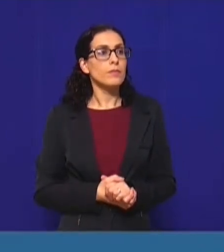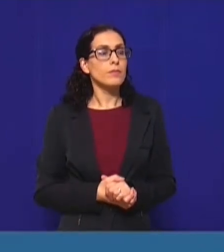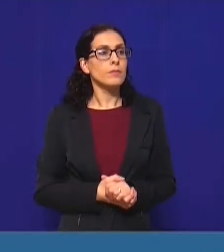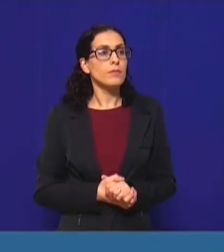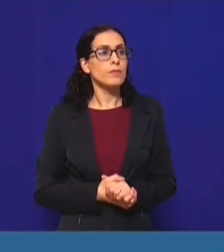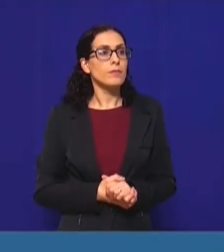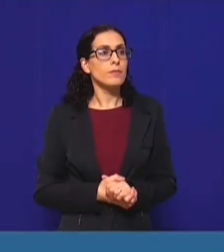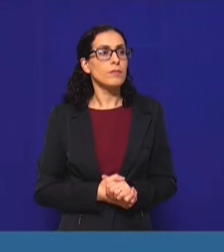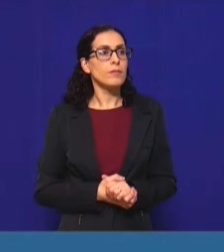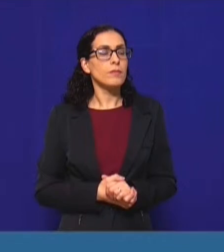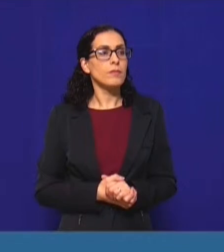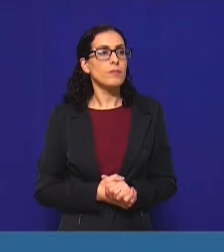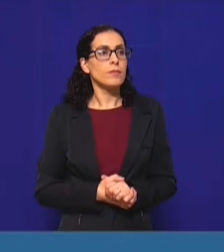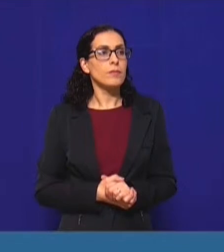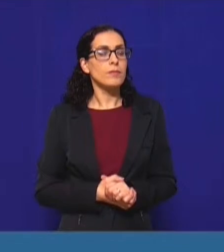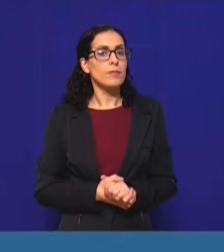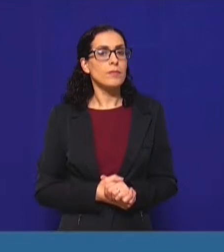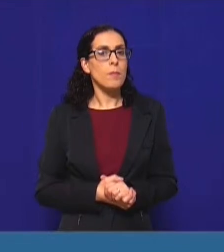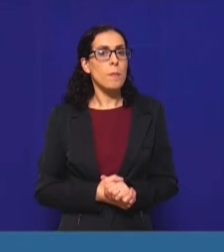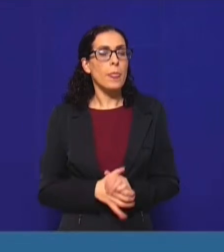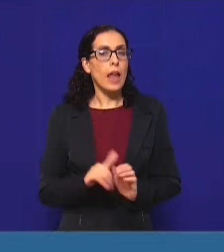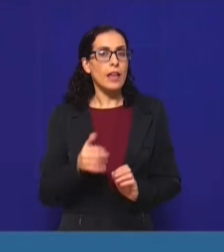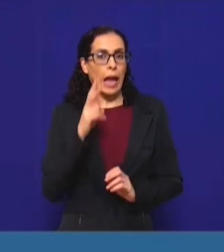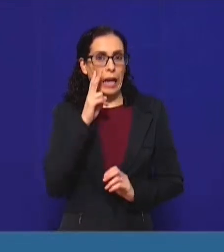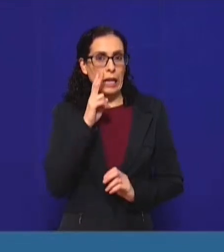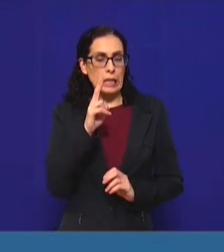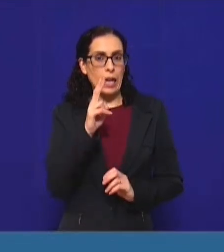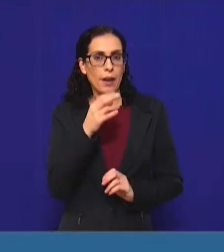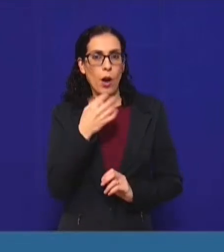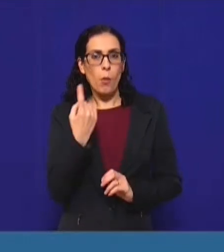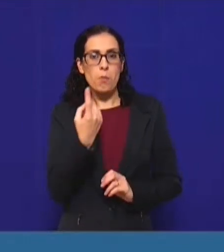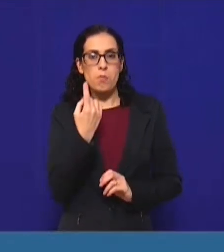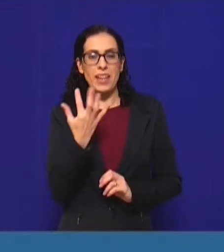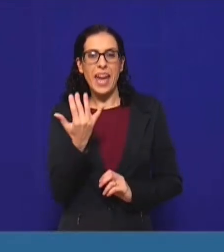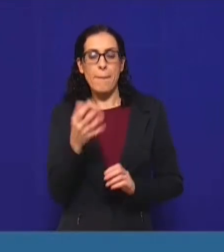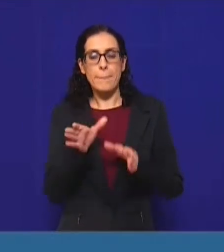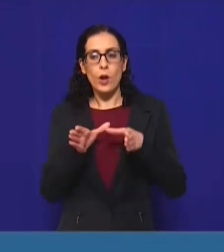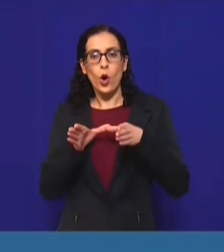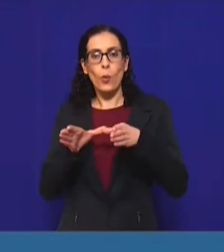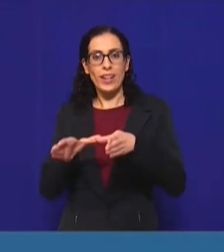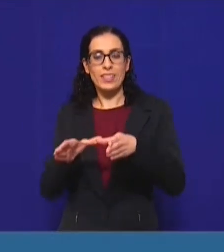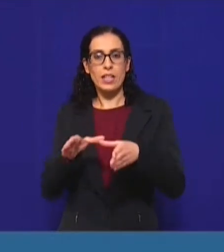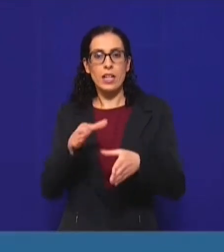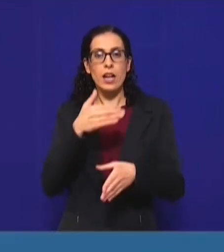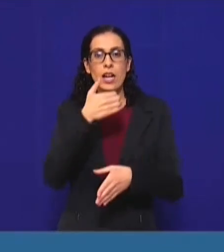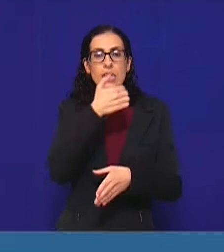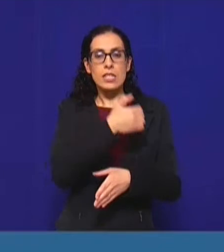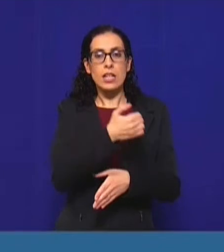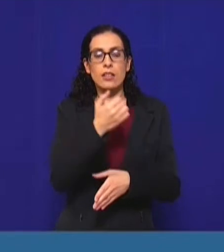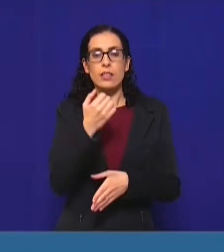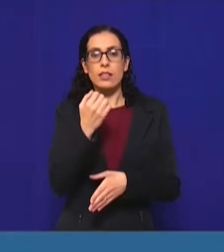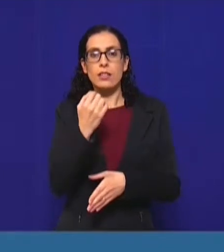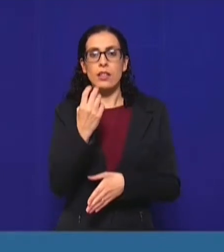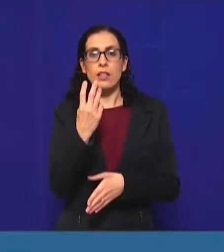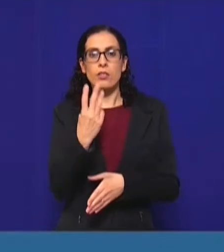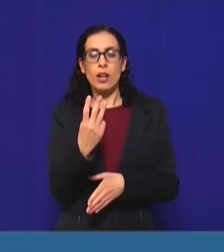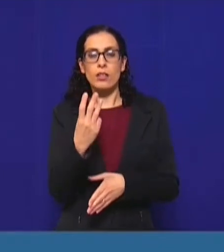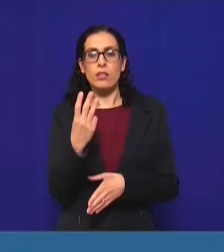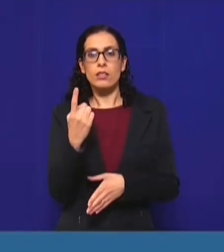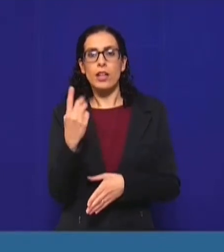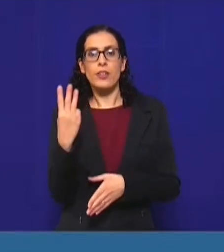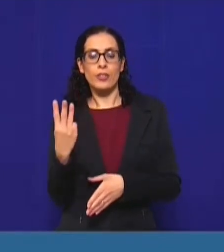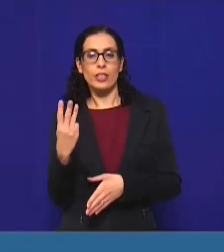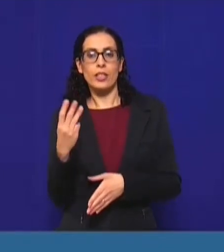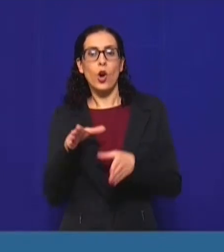Għalissa għanna u koll jekk inħarsu lejn in-nies li għanna f'kwarantina għanna 6,313 persons total